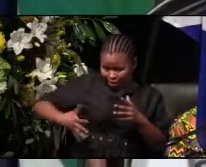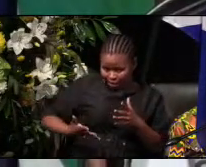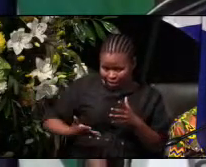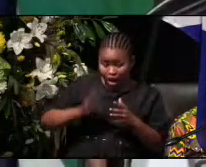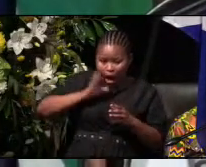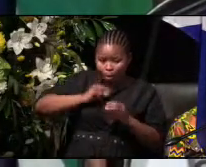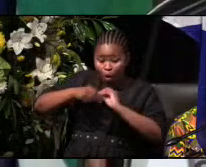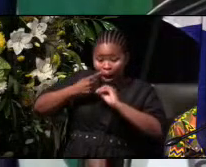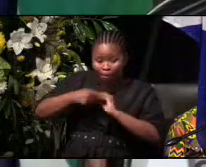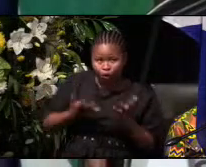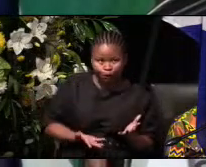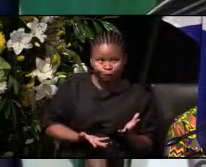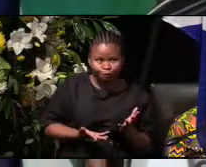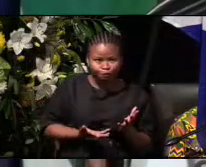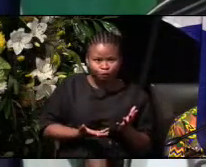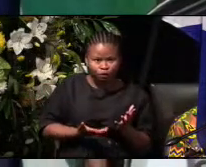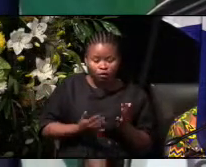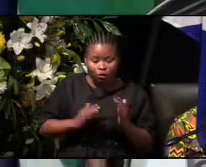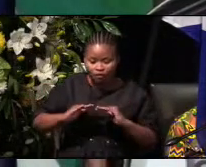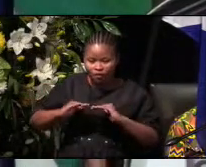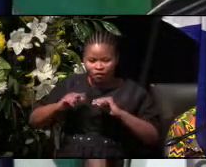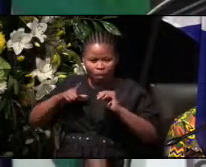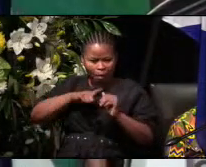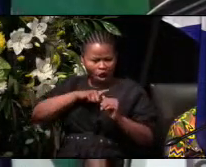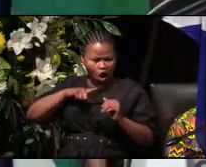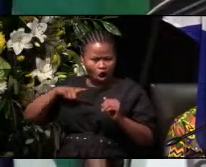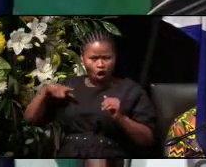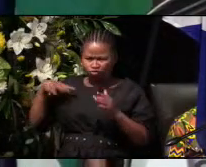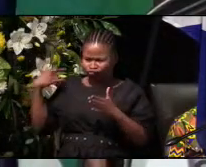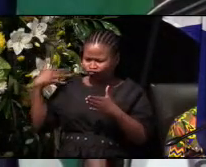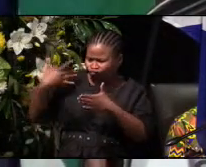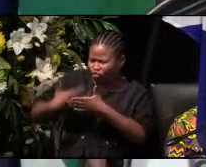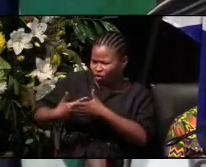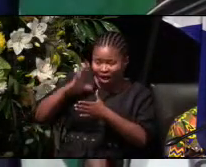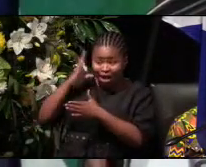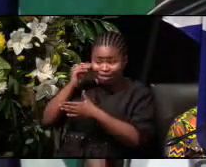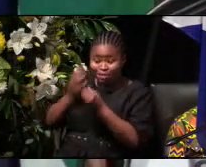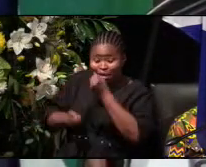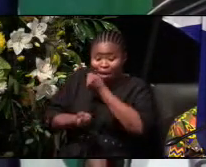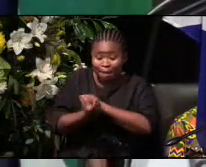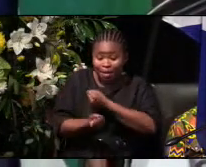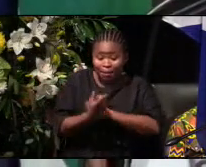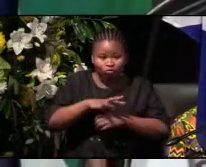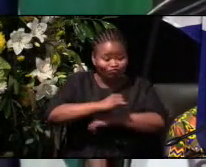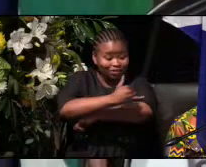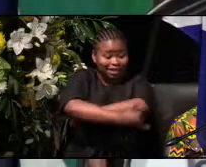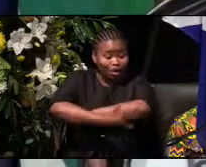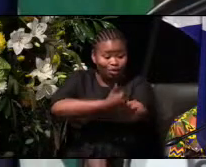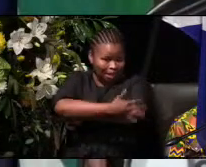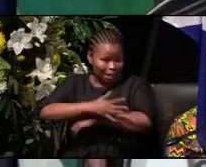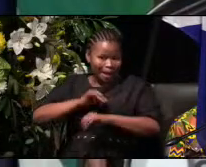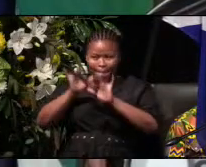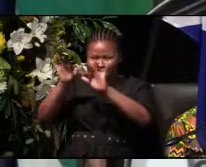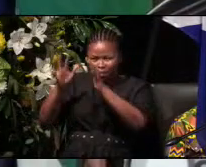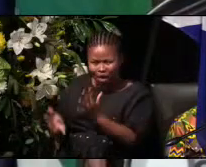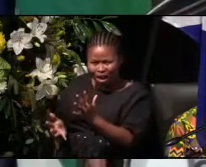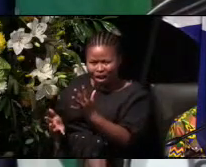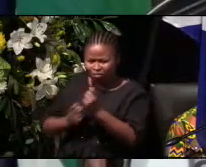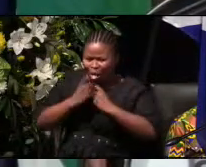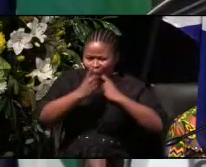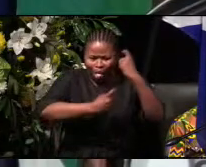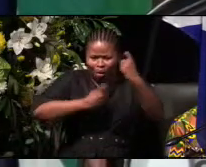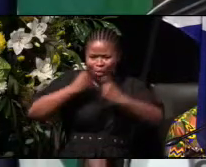so I'm talking from a very long wealth of experience and this is happening throughout the country people are